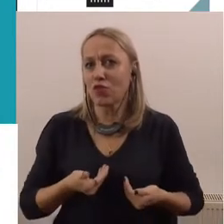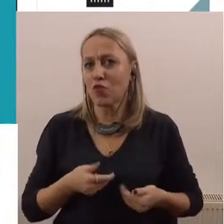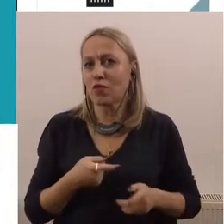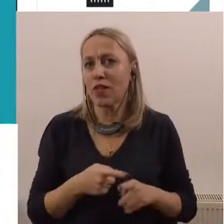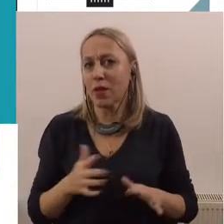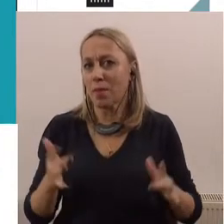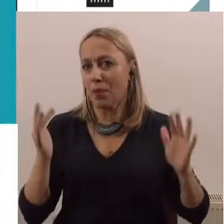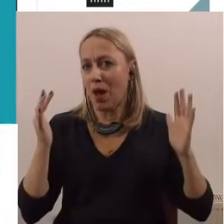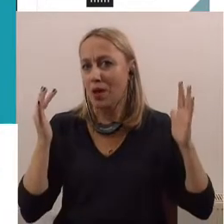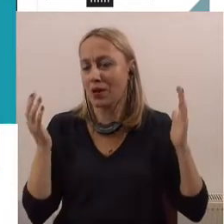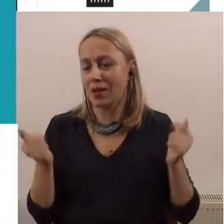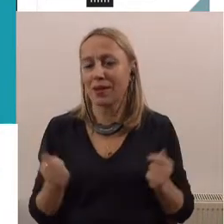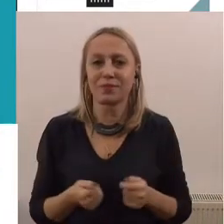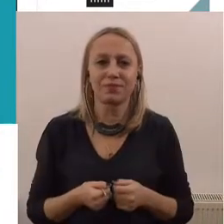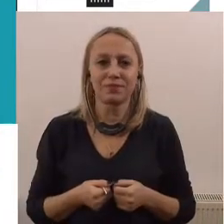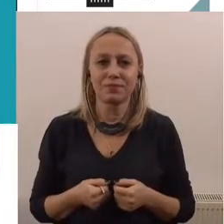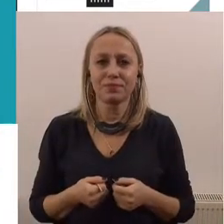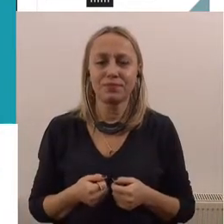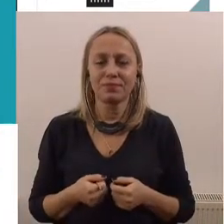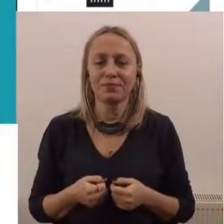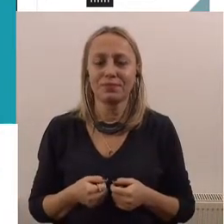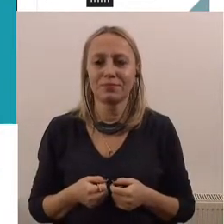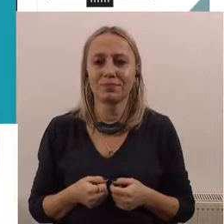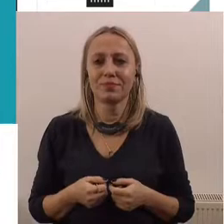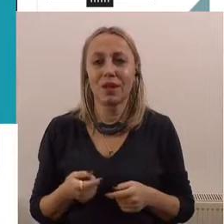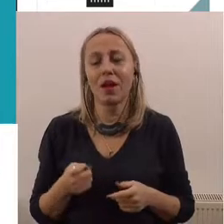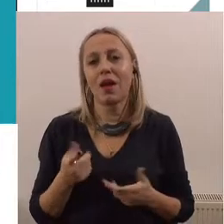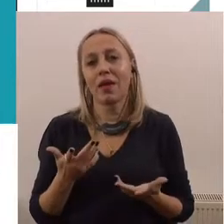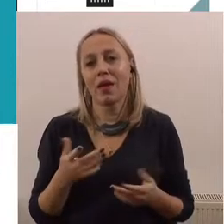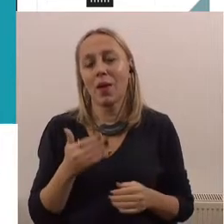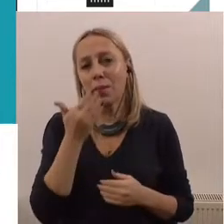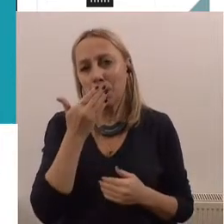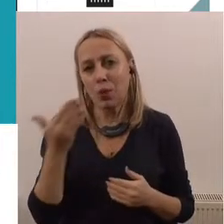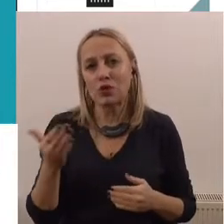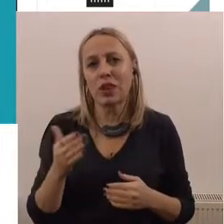And the last edition, we finally built,